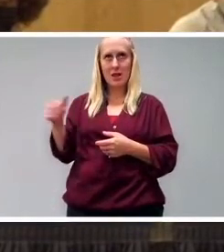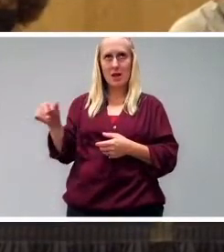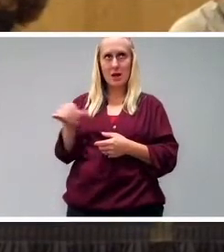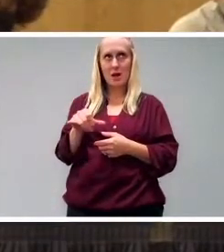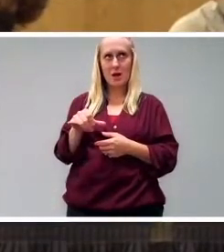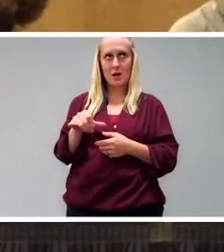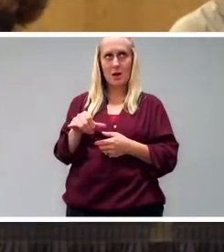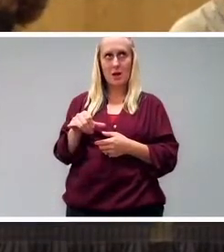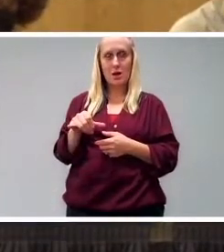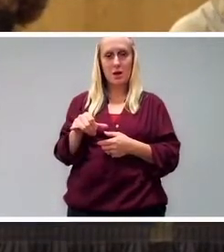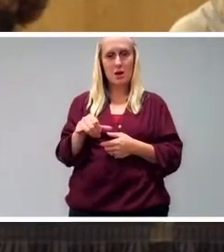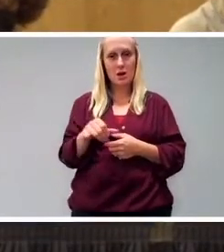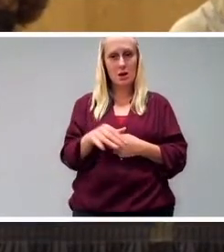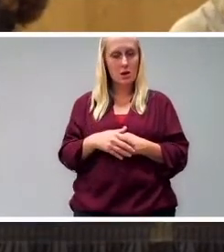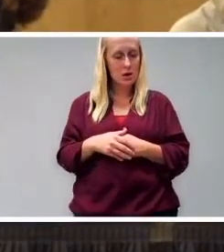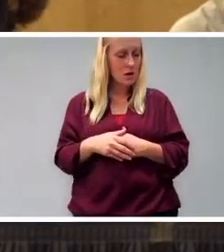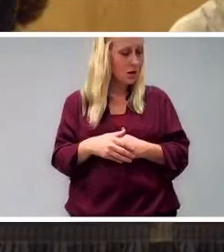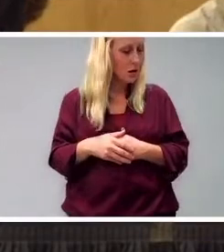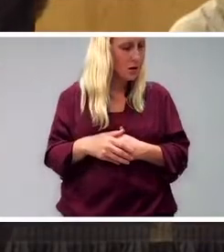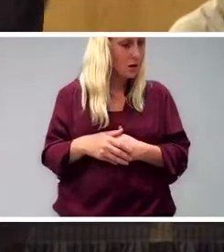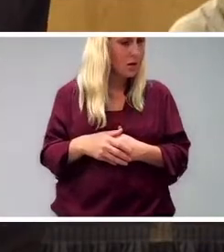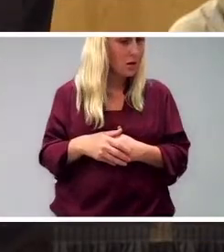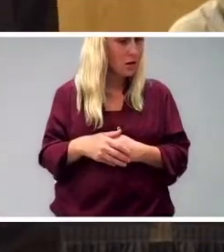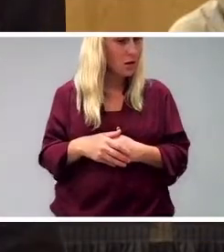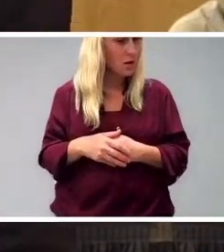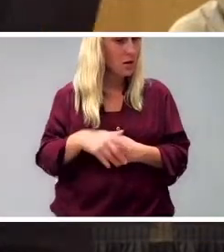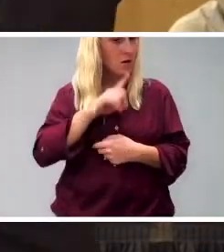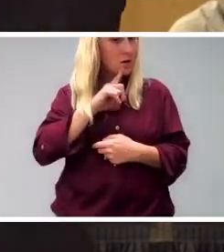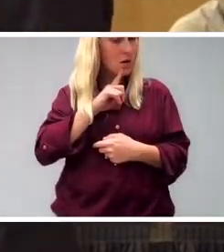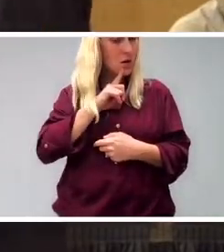a really, really good opportunity that people need to look at.